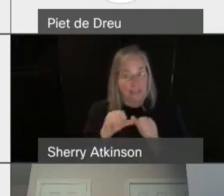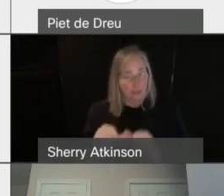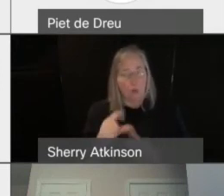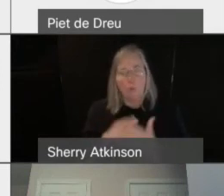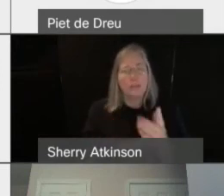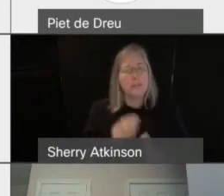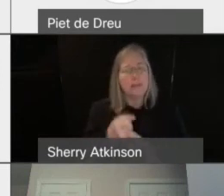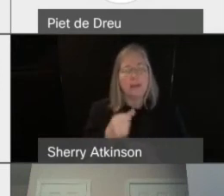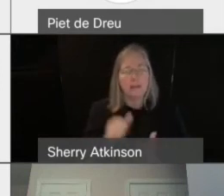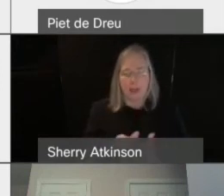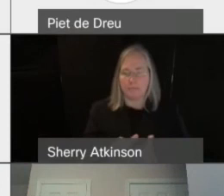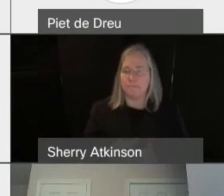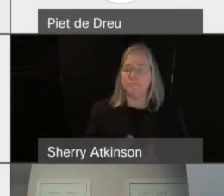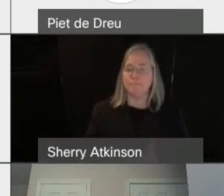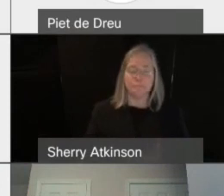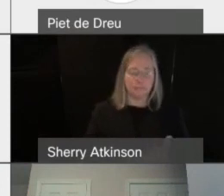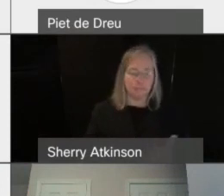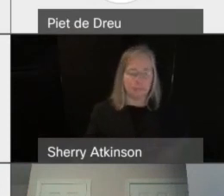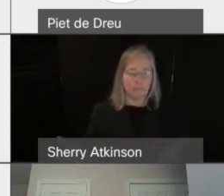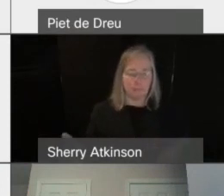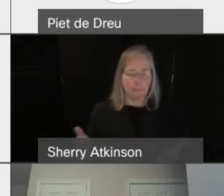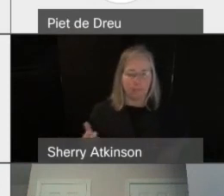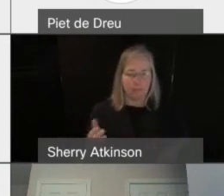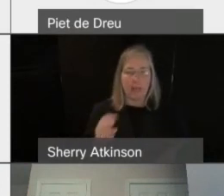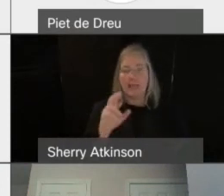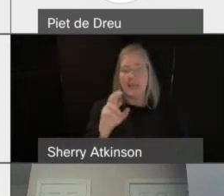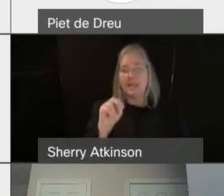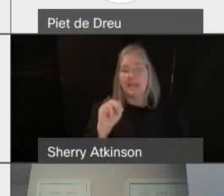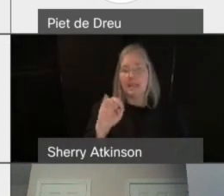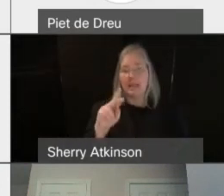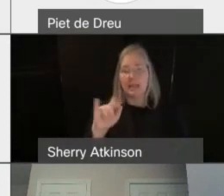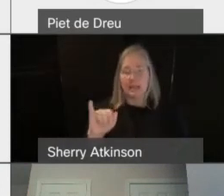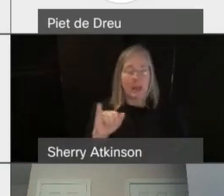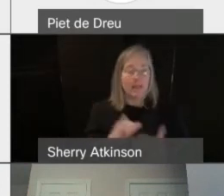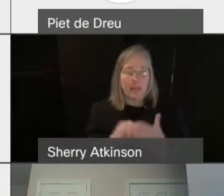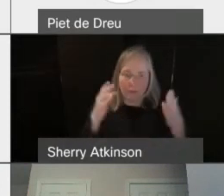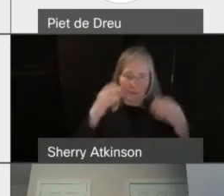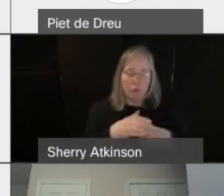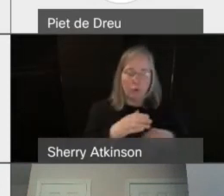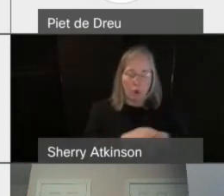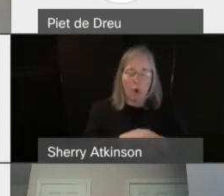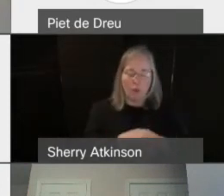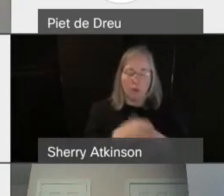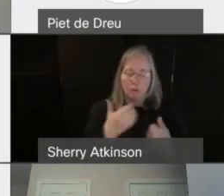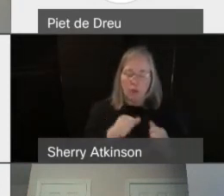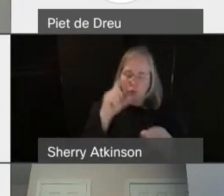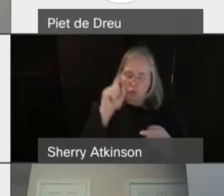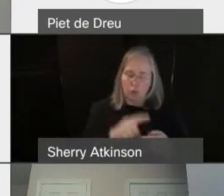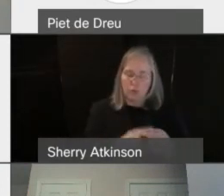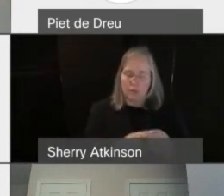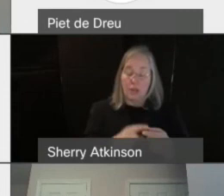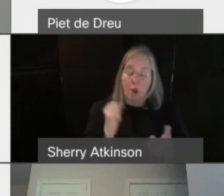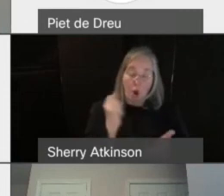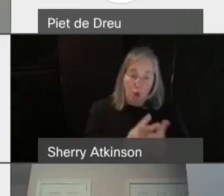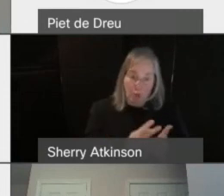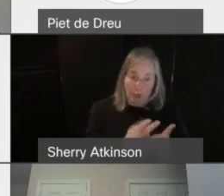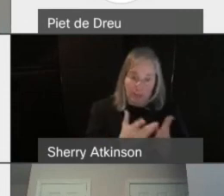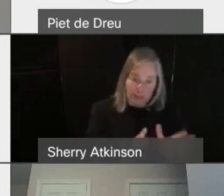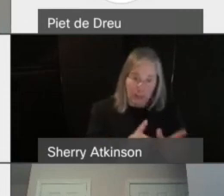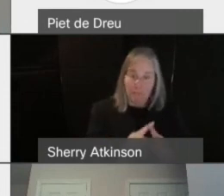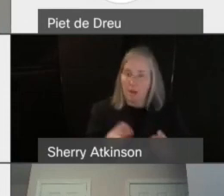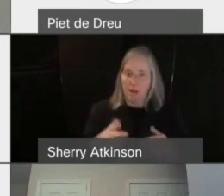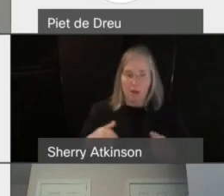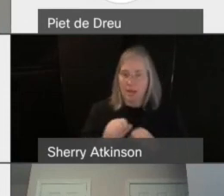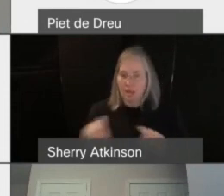So again, that was the focus on trying to reduce the authorized but unissued bonds. So we've been authorizing less